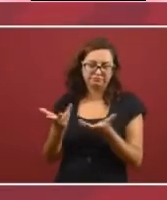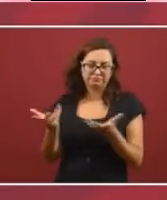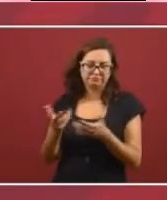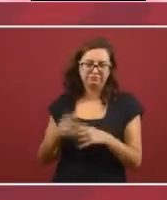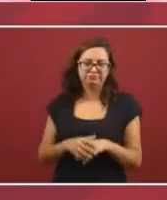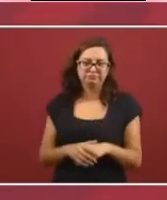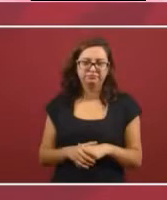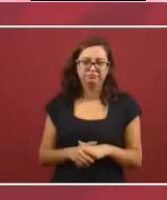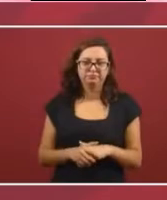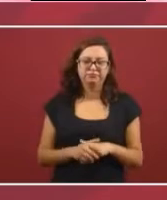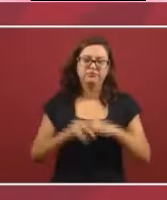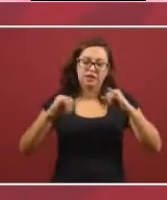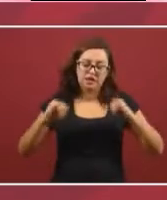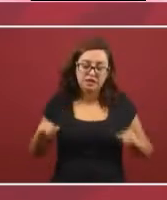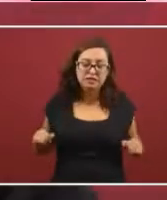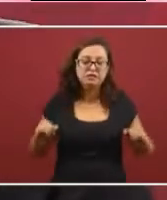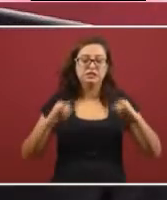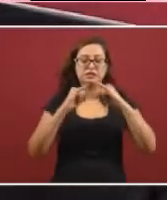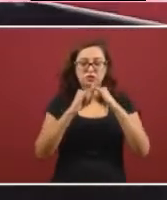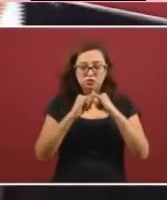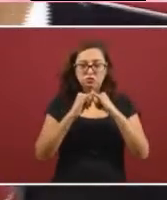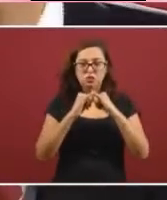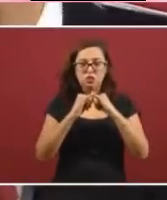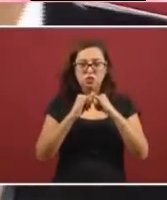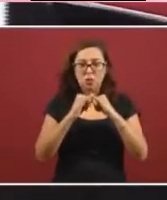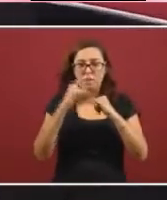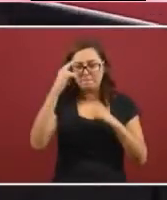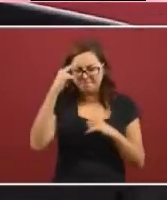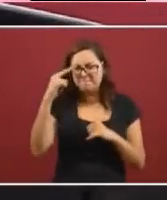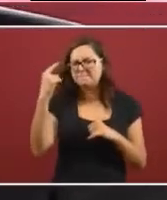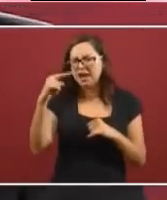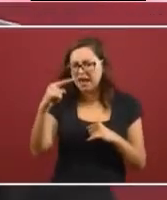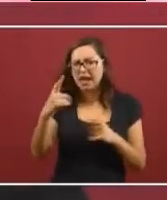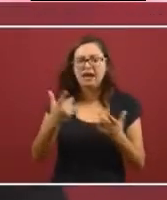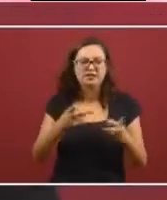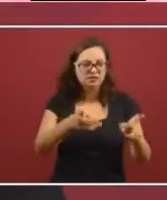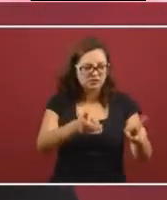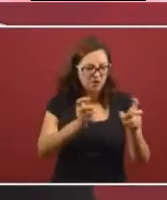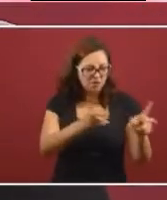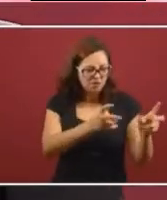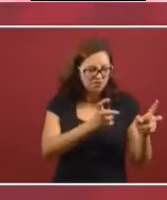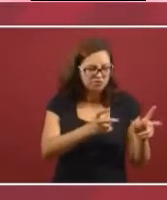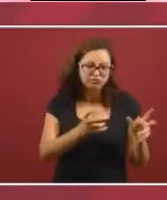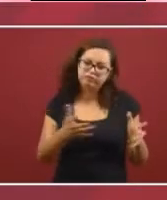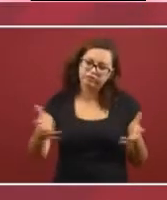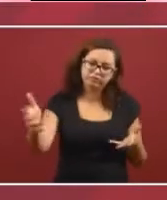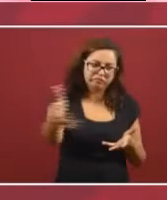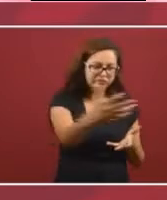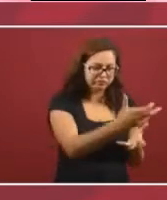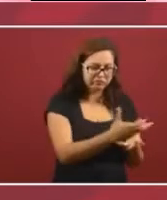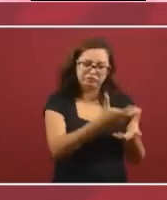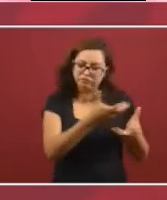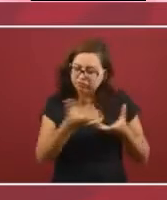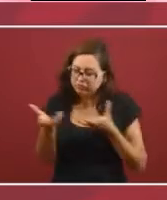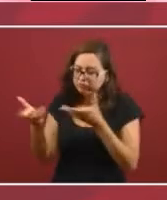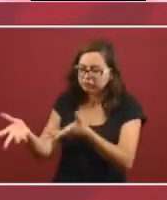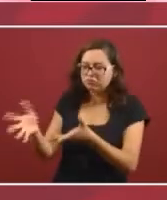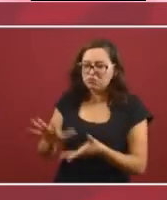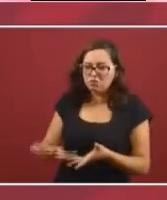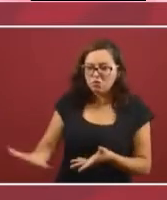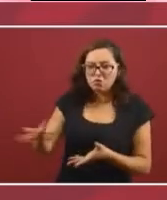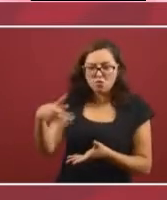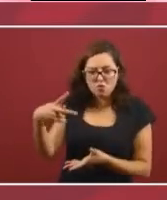Que se llama así, instituto para that is called like that. The institute to return stolen goods to the